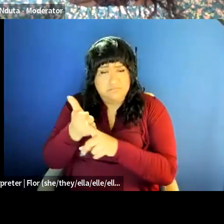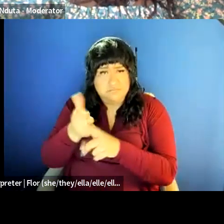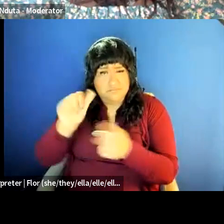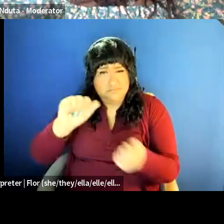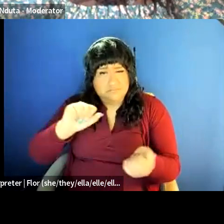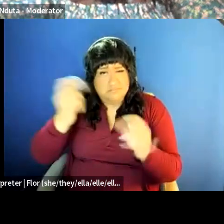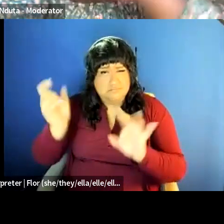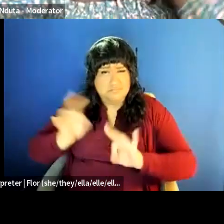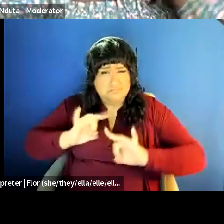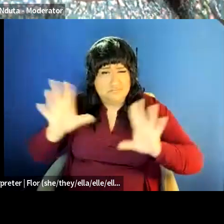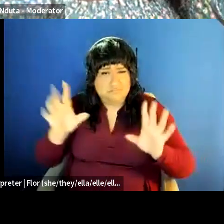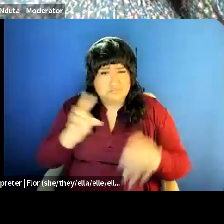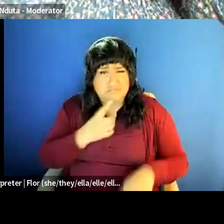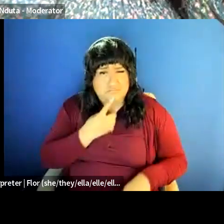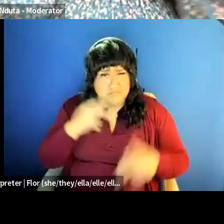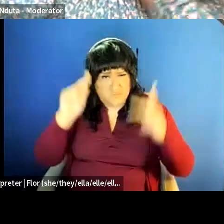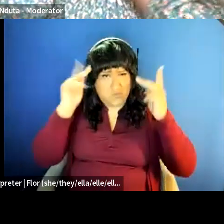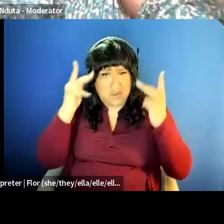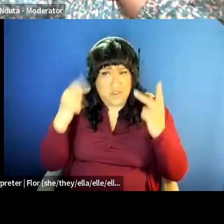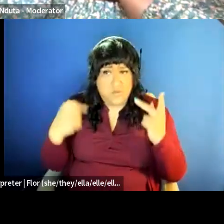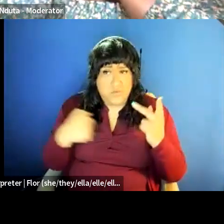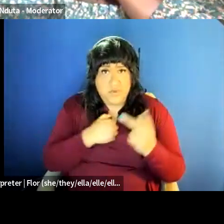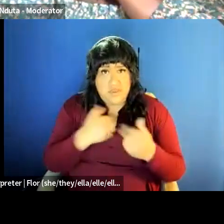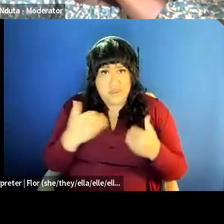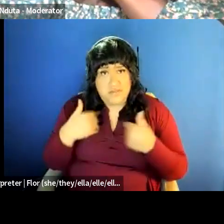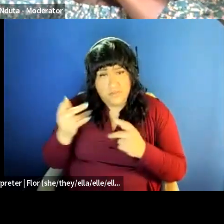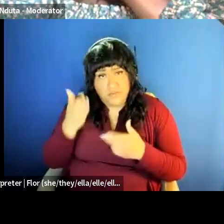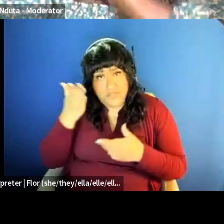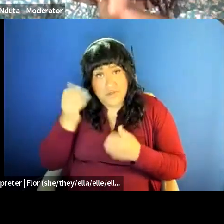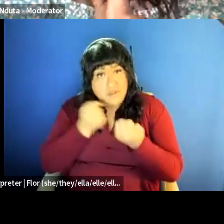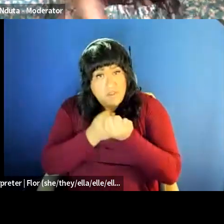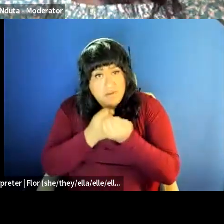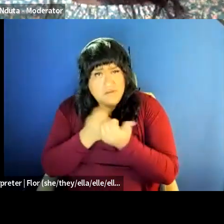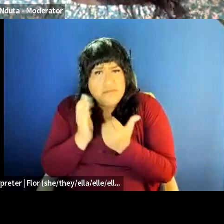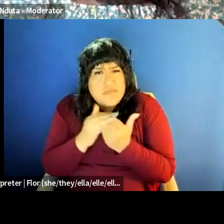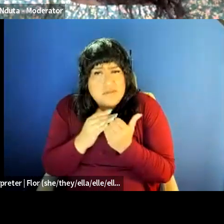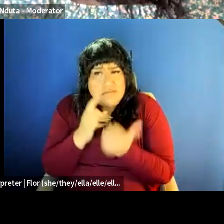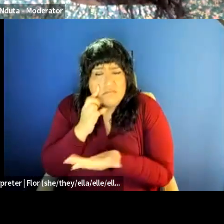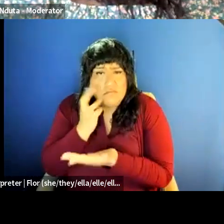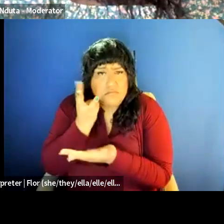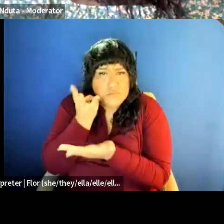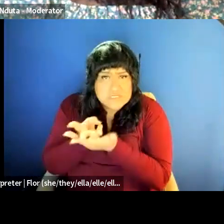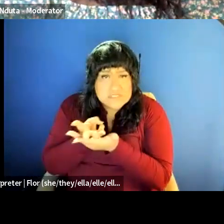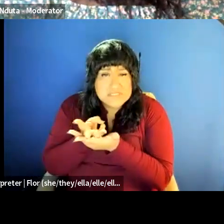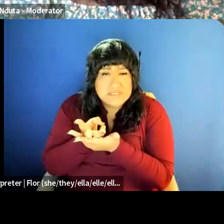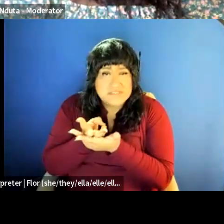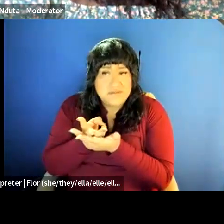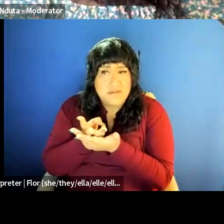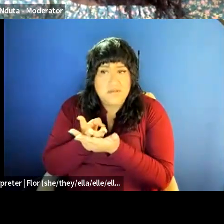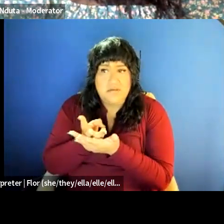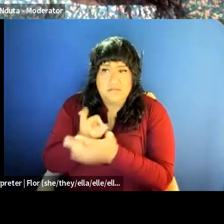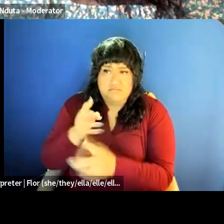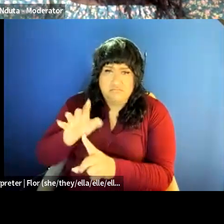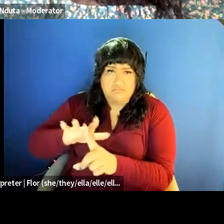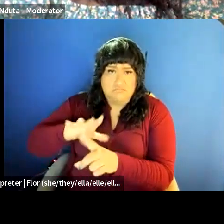we've found that having people there to advocate and at the very minimum just witness, right, shines a light on